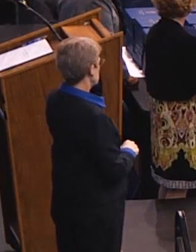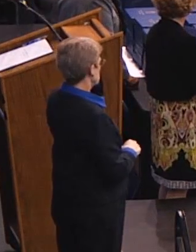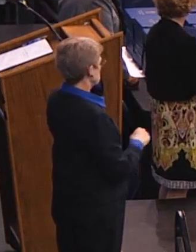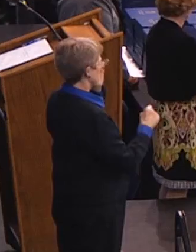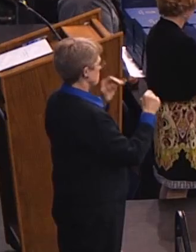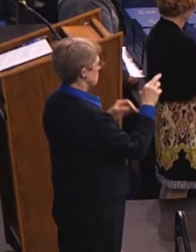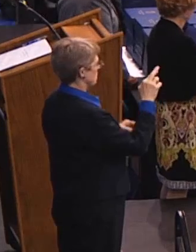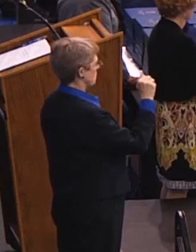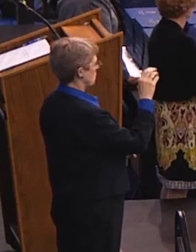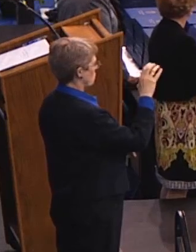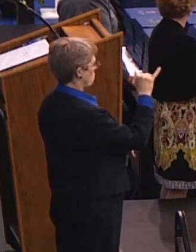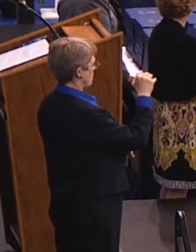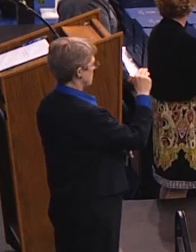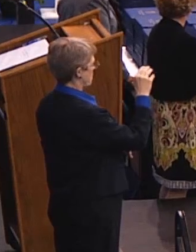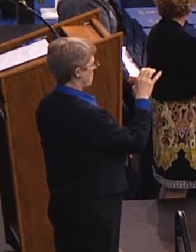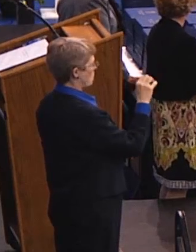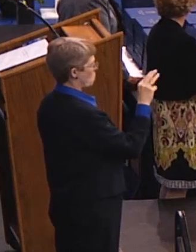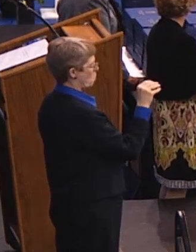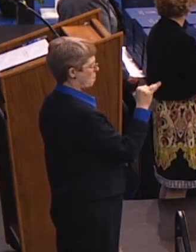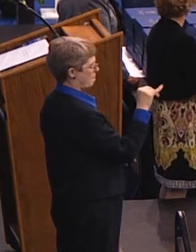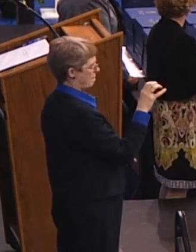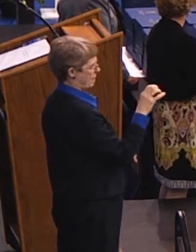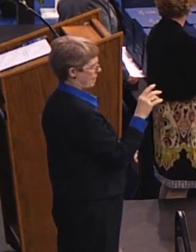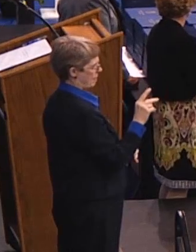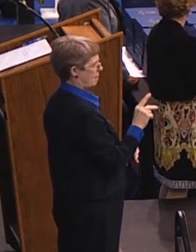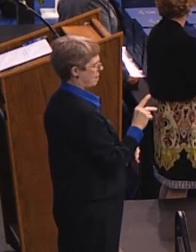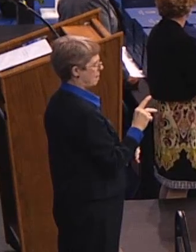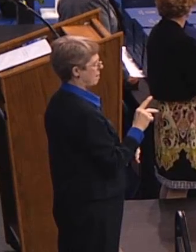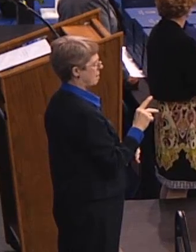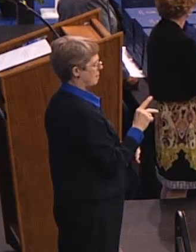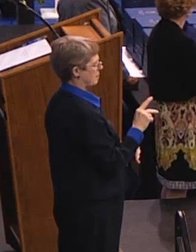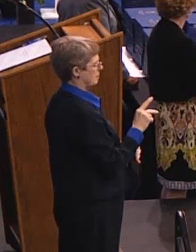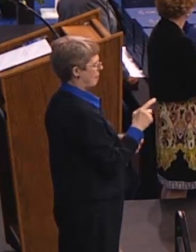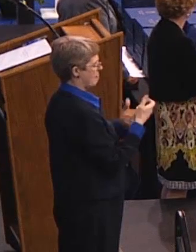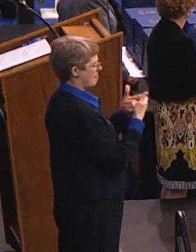Tracy Christine McCormick, Computer Graphics, Electronic Imaging.